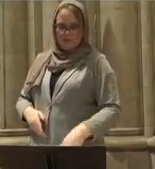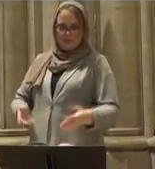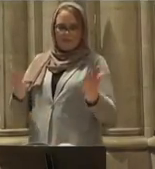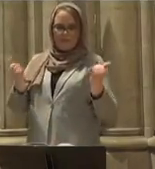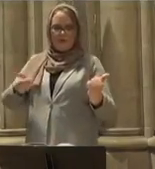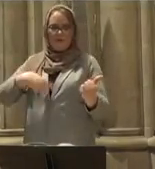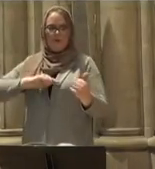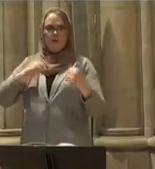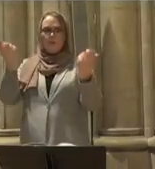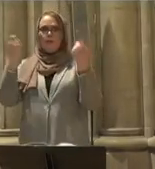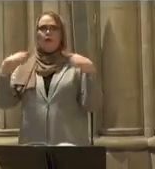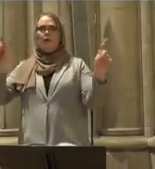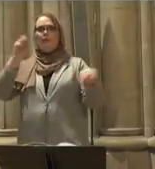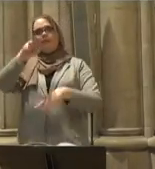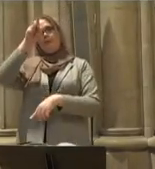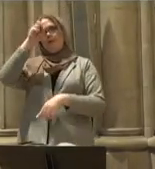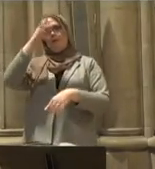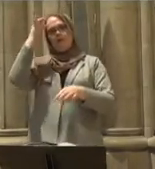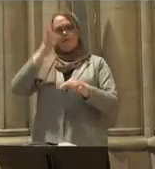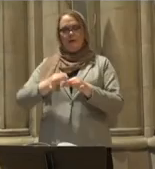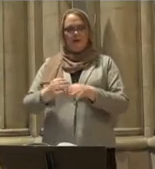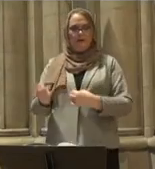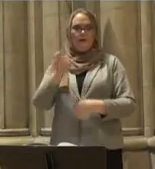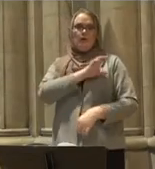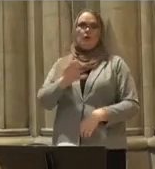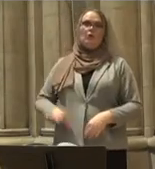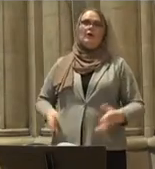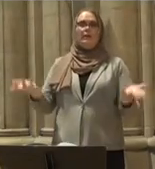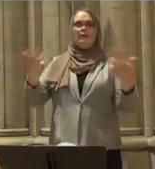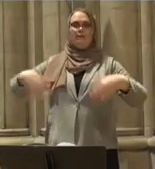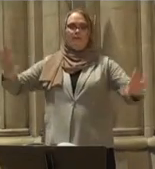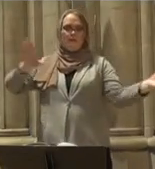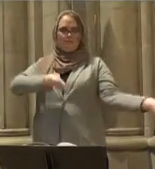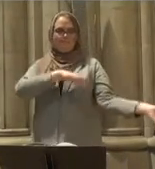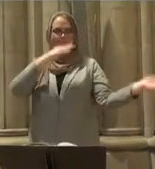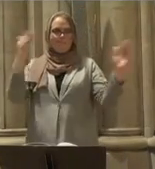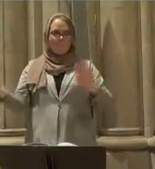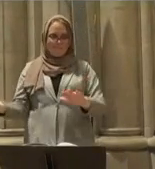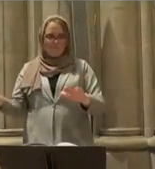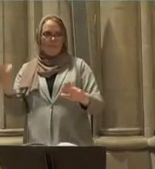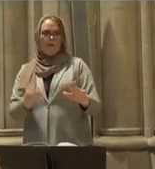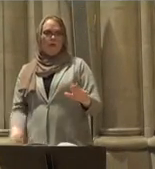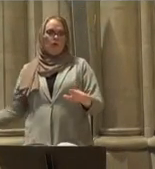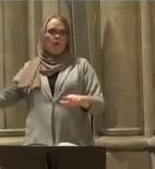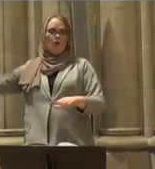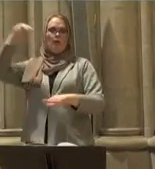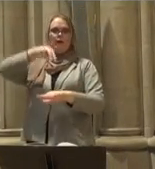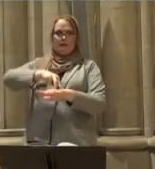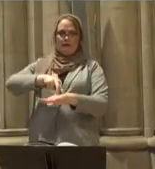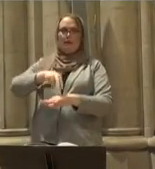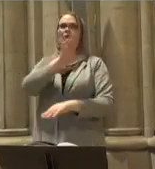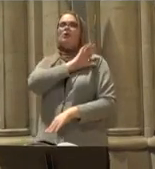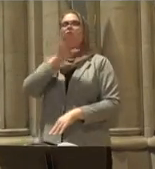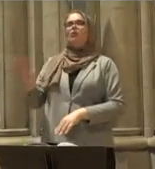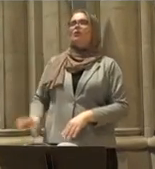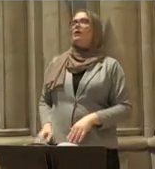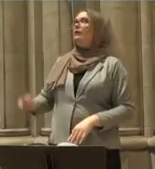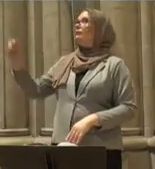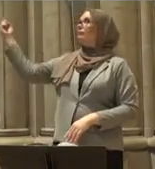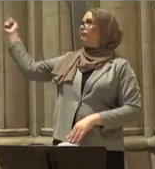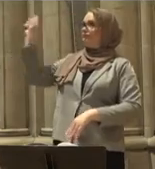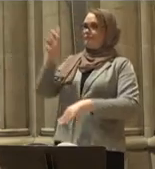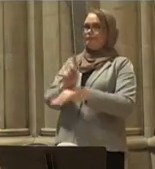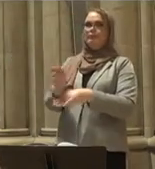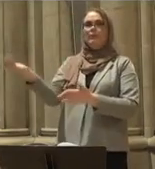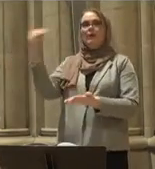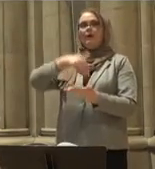Therefore, we proclaim the mystery of faith. Christ has died. Christ is risen. Christ will come